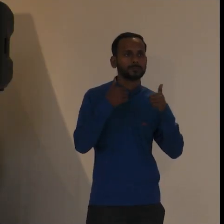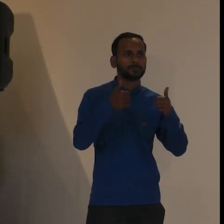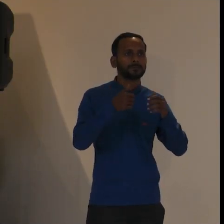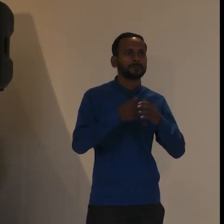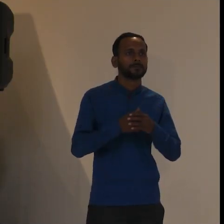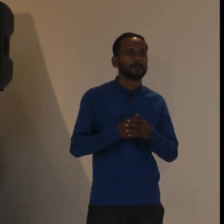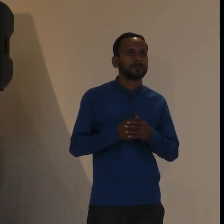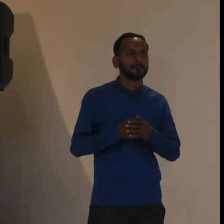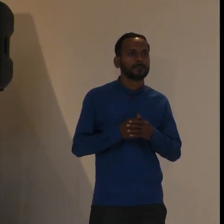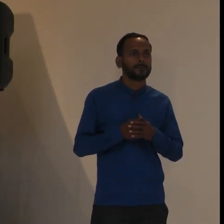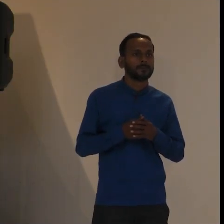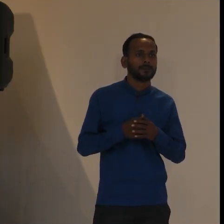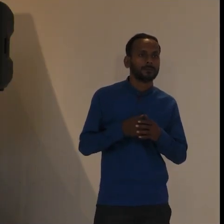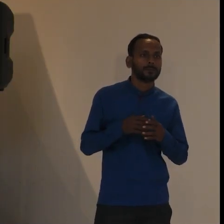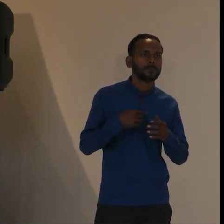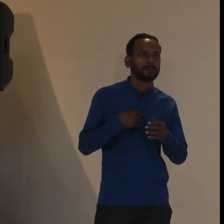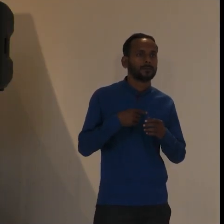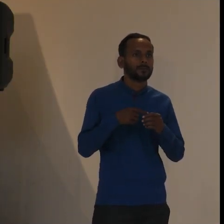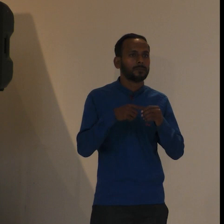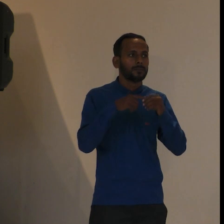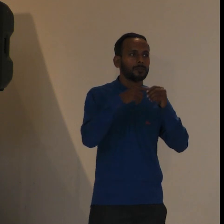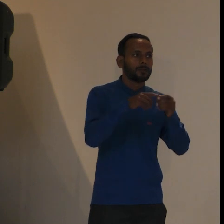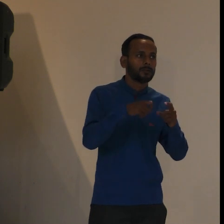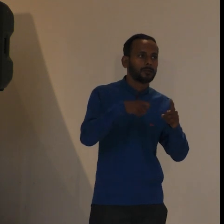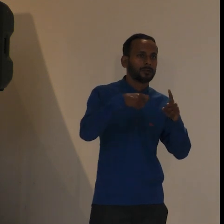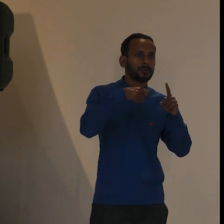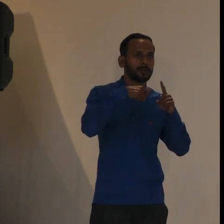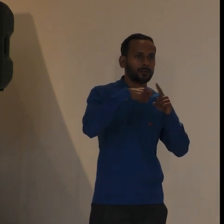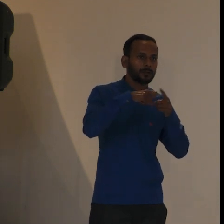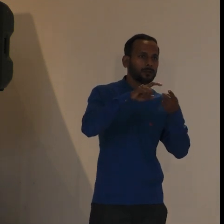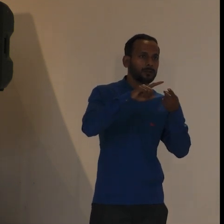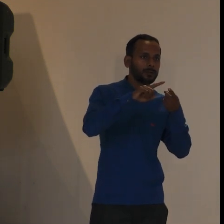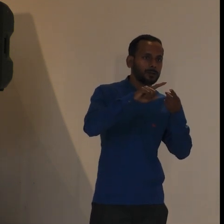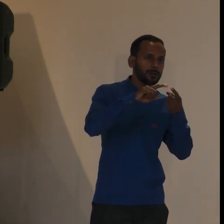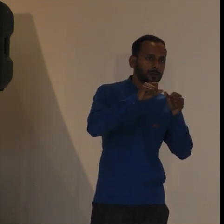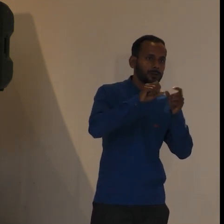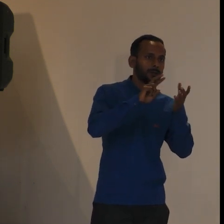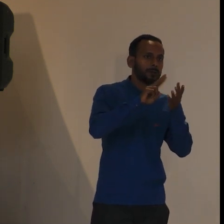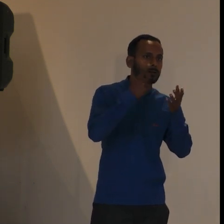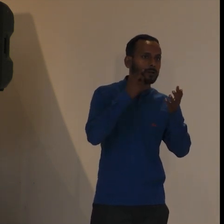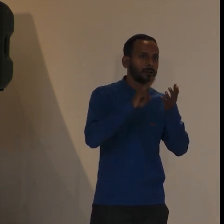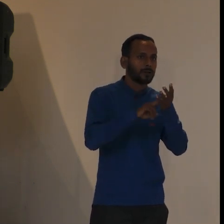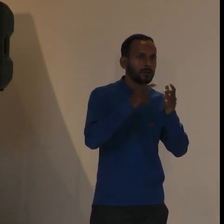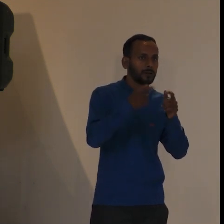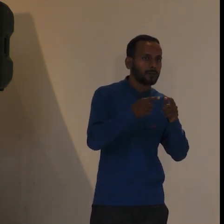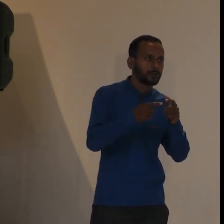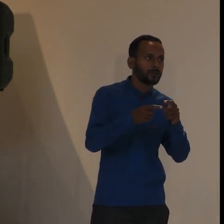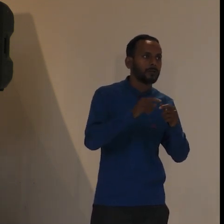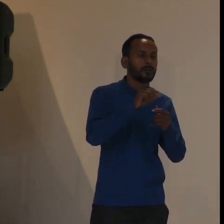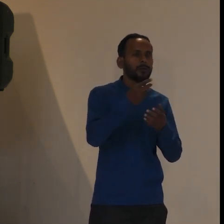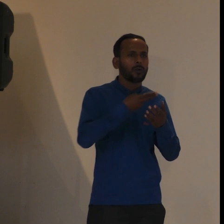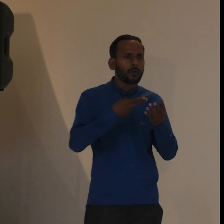like a Hindu goddess standing on a lotus pedestal. So were the artists or